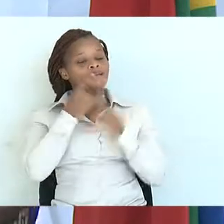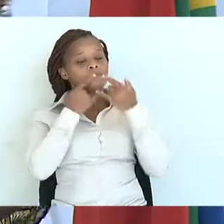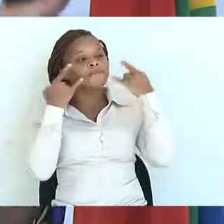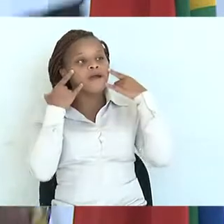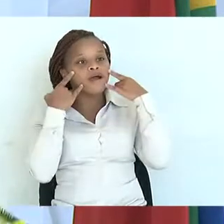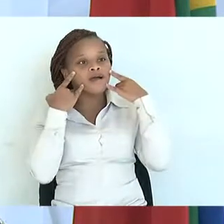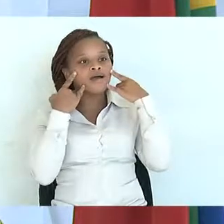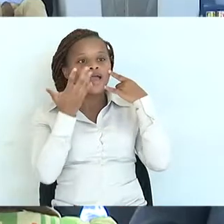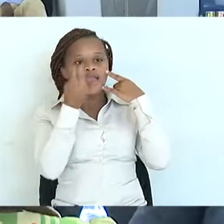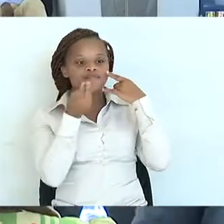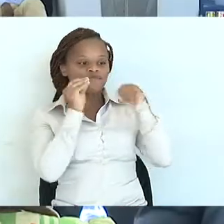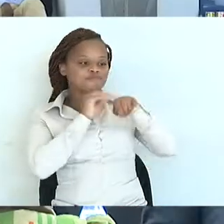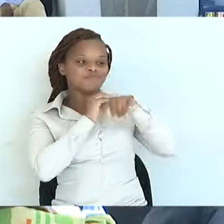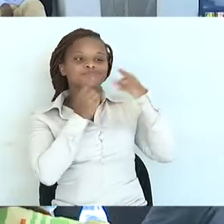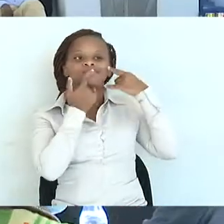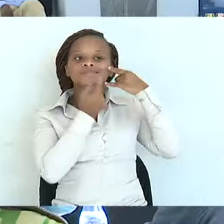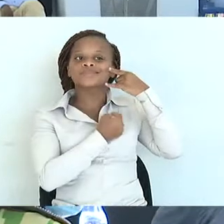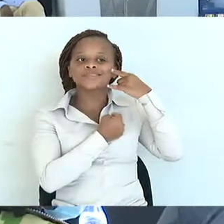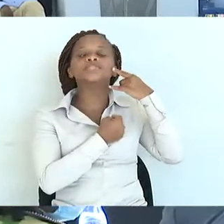entsha.